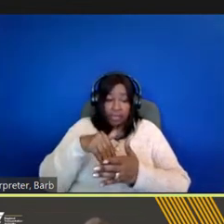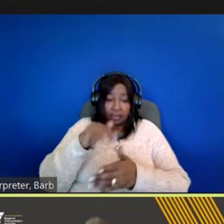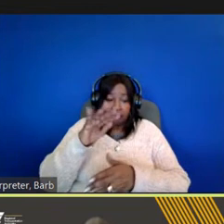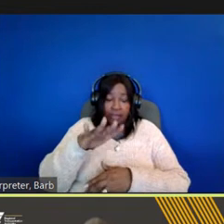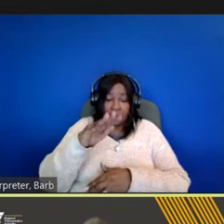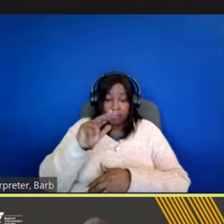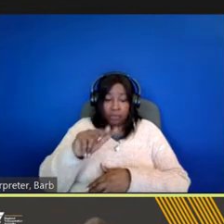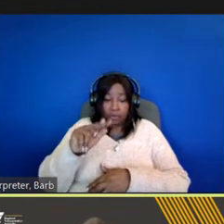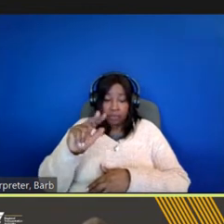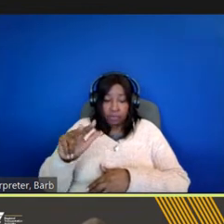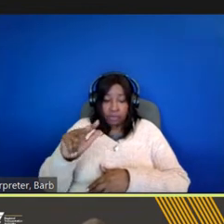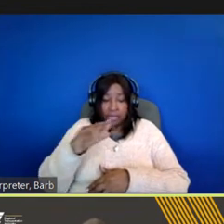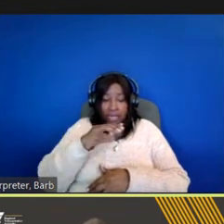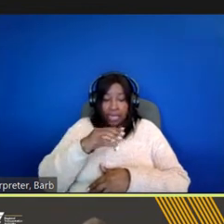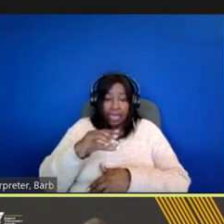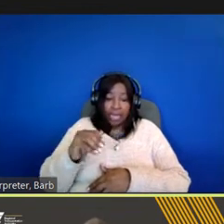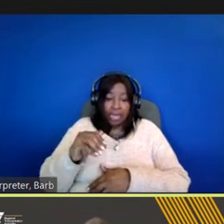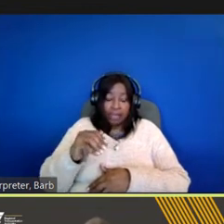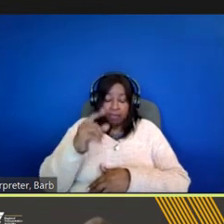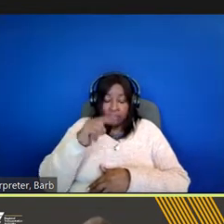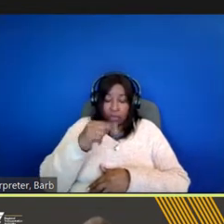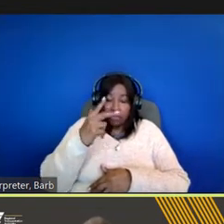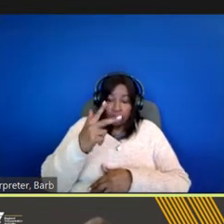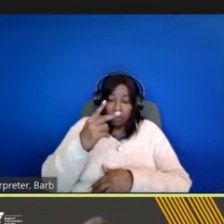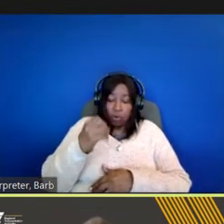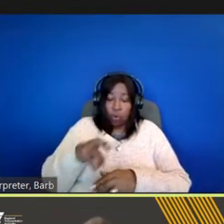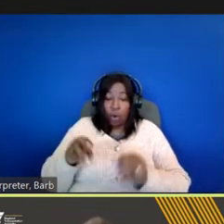$44,533. And for a household of three or more, it's